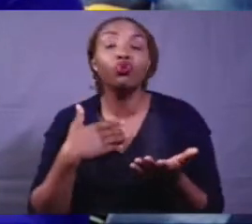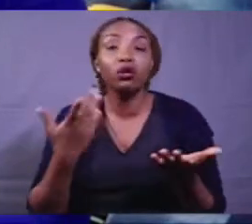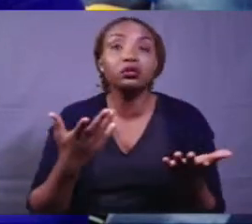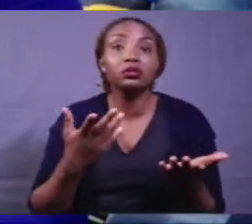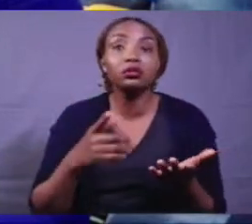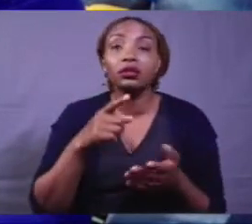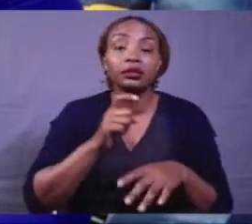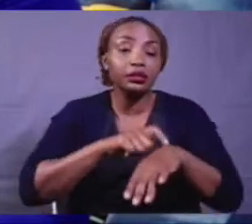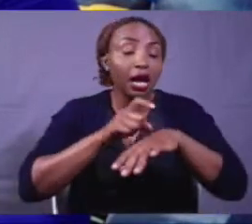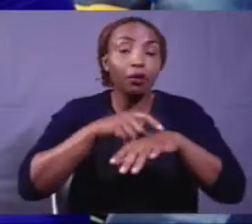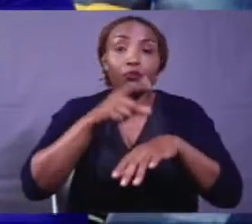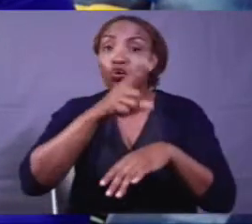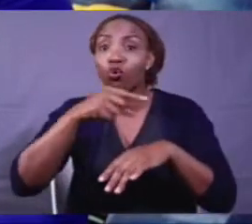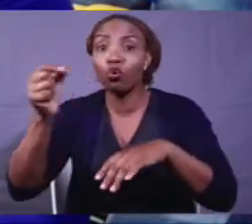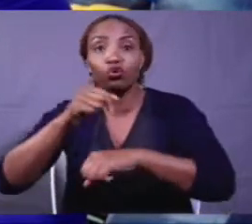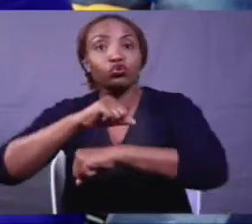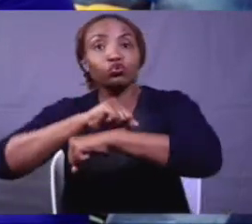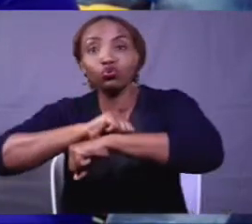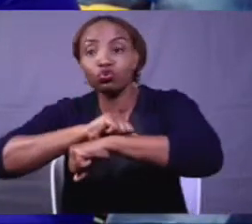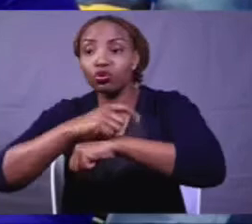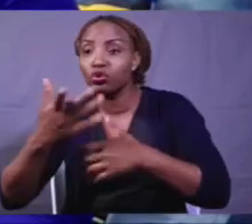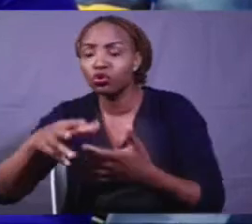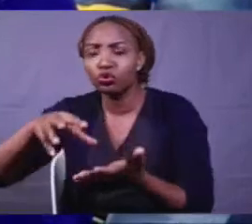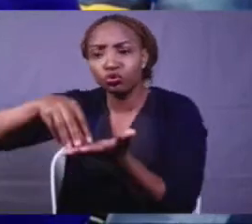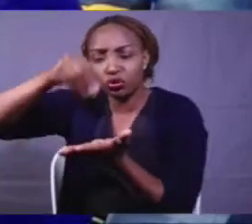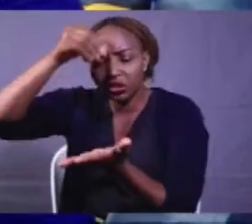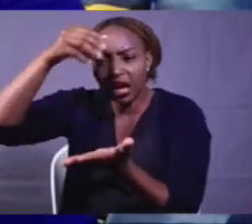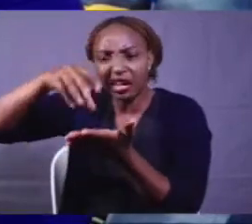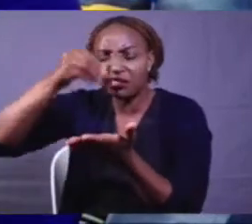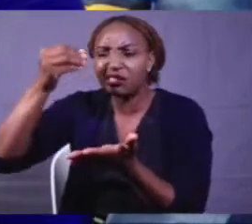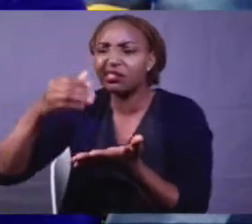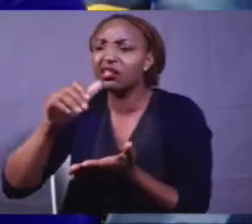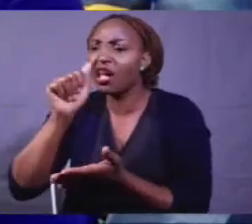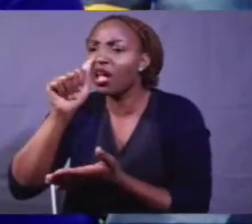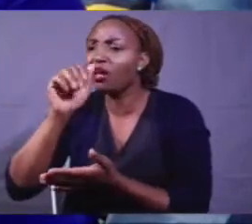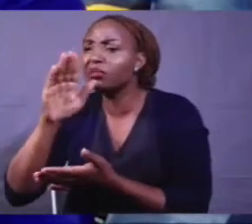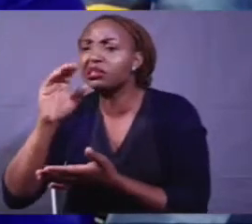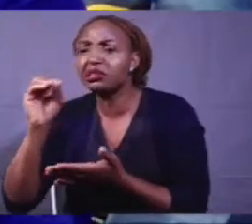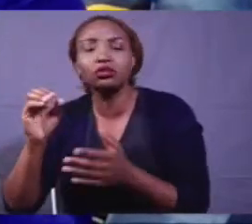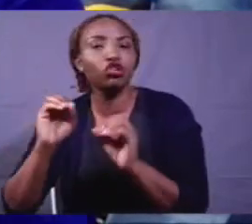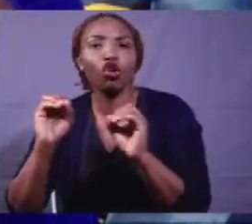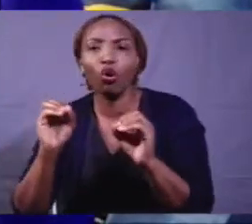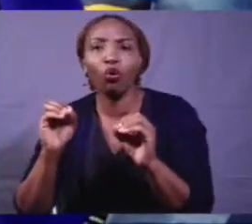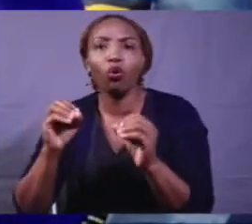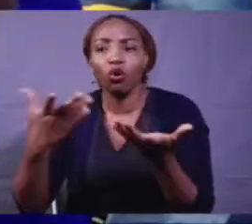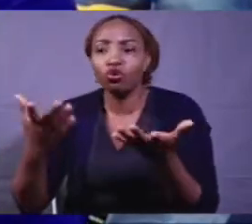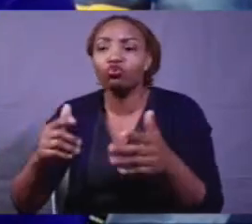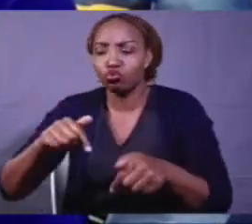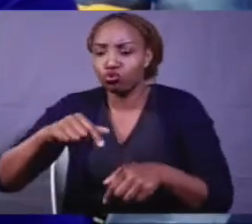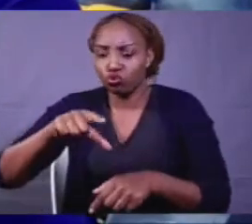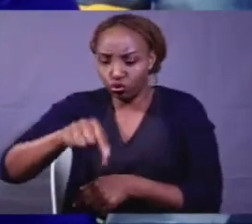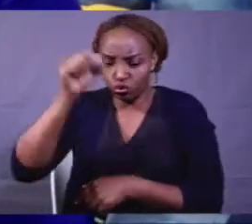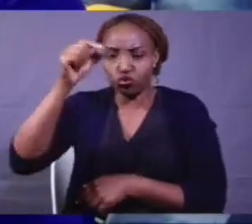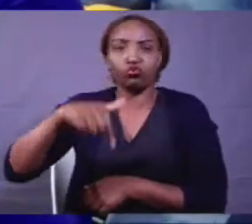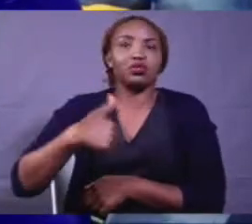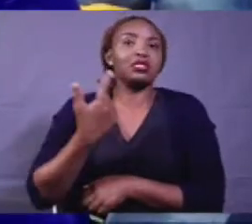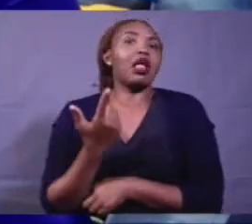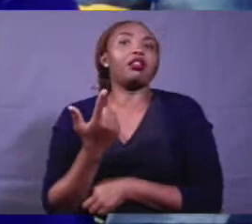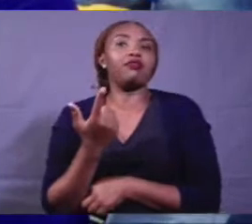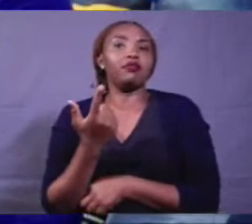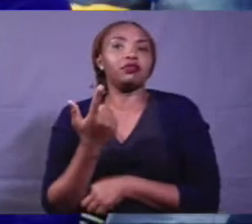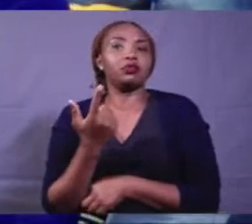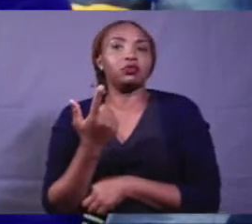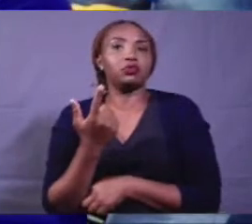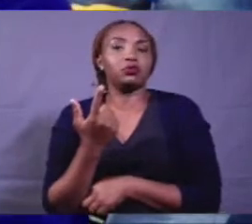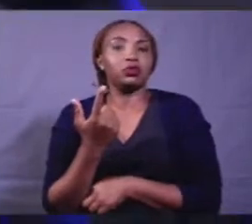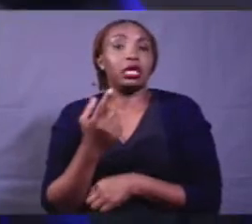okay, you know what, you need to study because of A, B, C, D. It's the same thing. The internet can be used in two ways. It can be